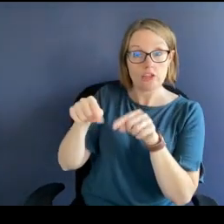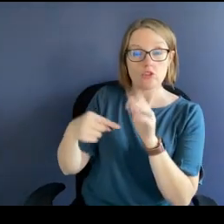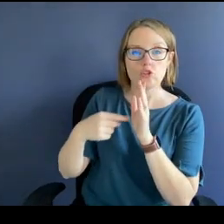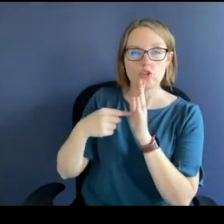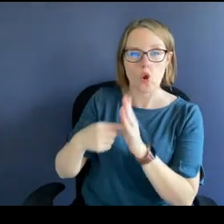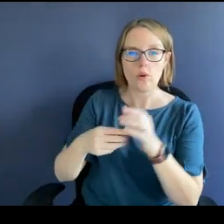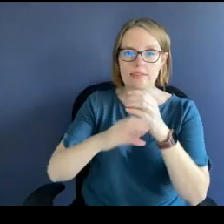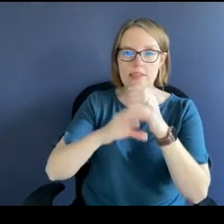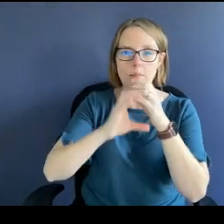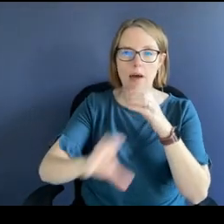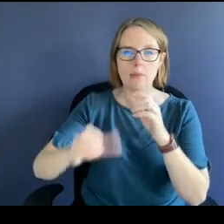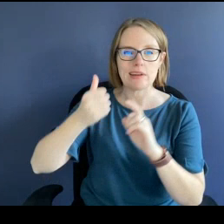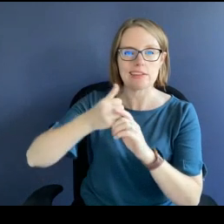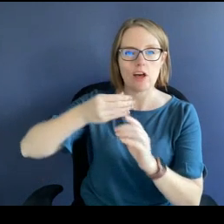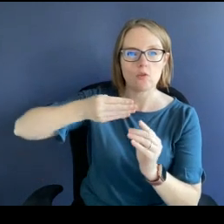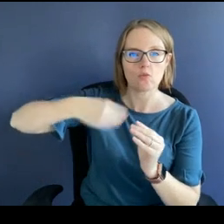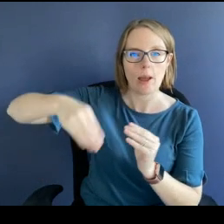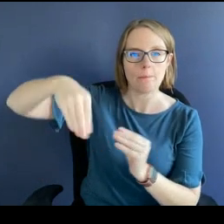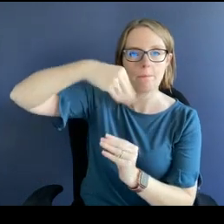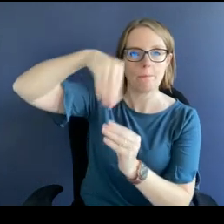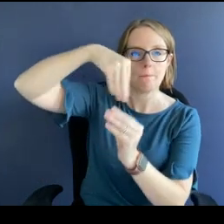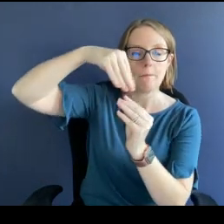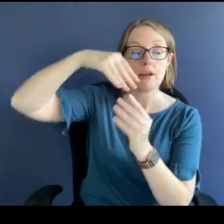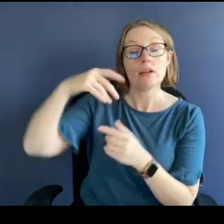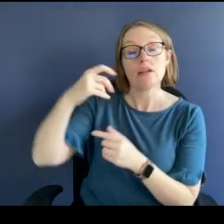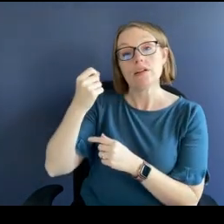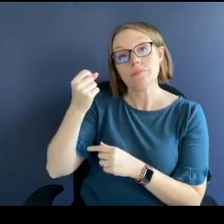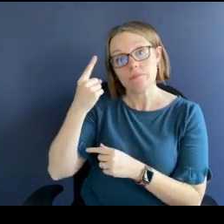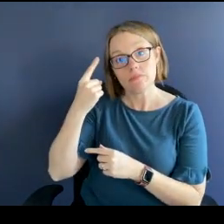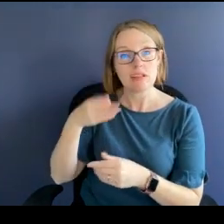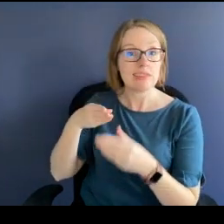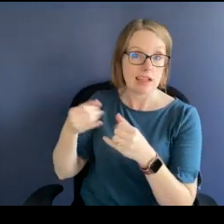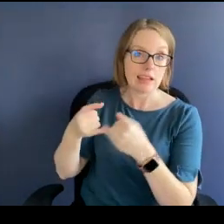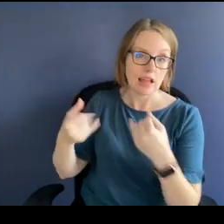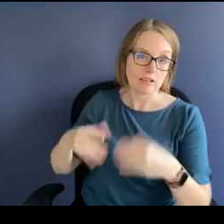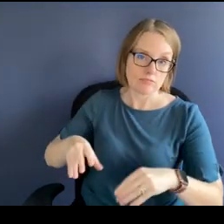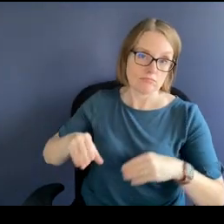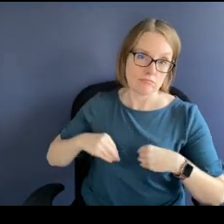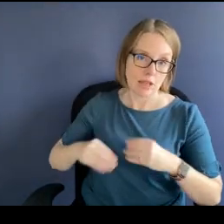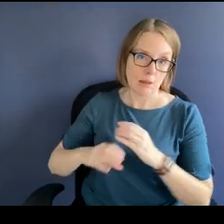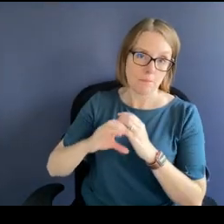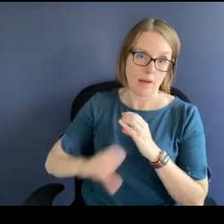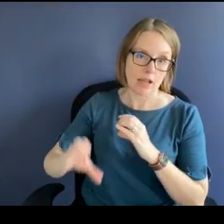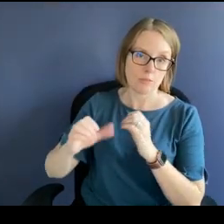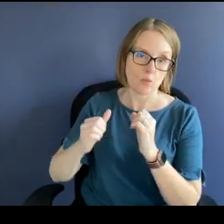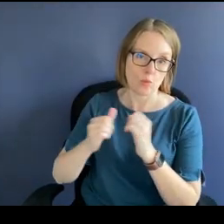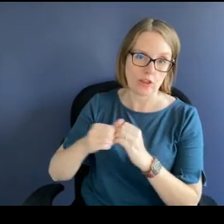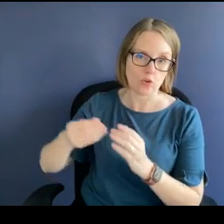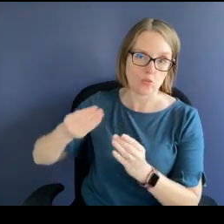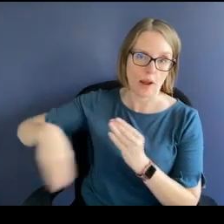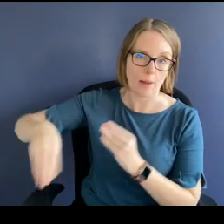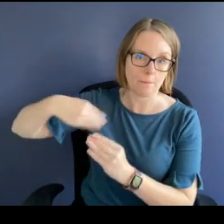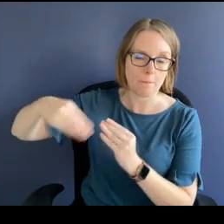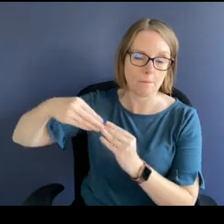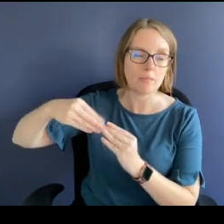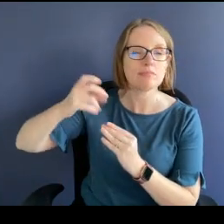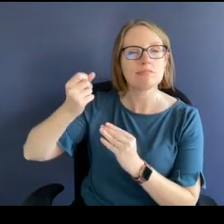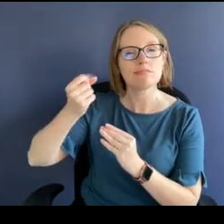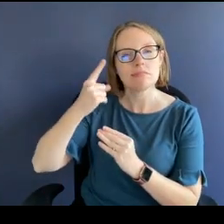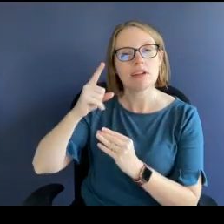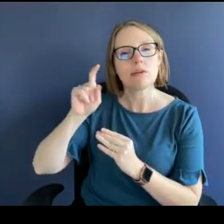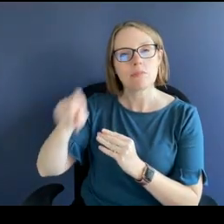wrapped insulation is acceptable under the guidelines, the user must be sure